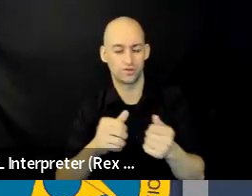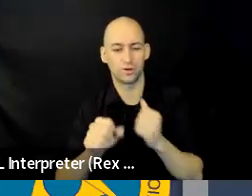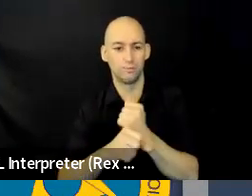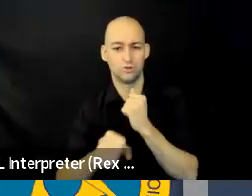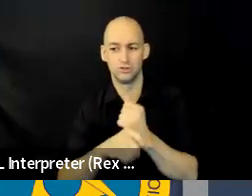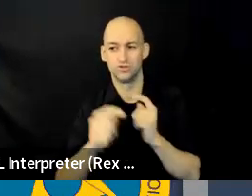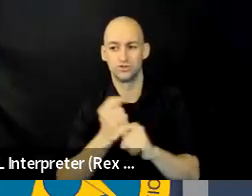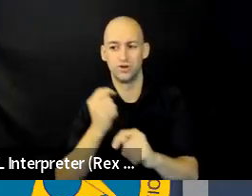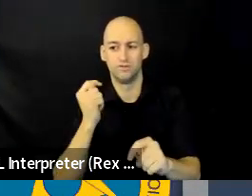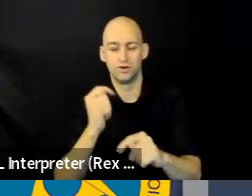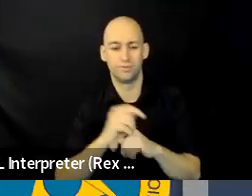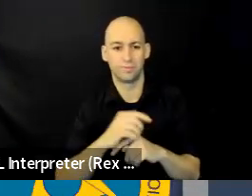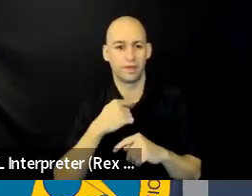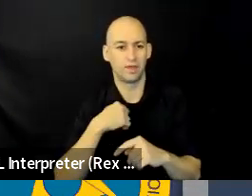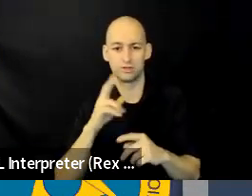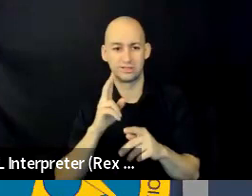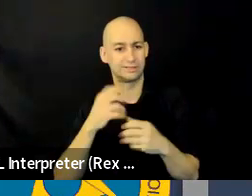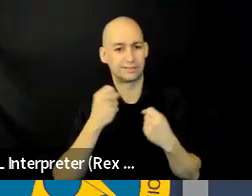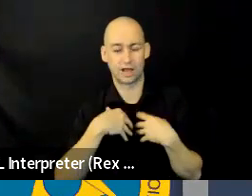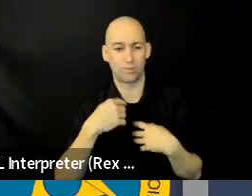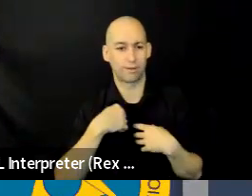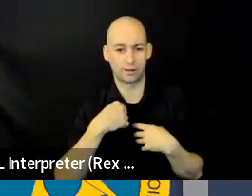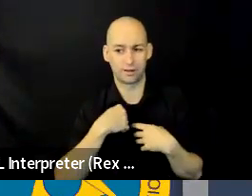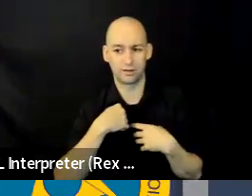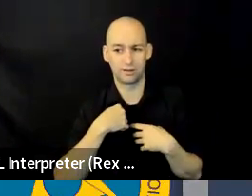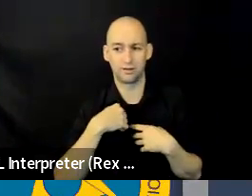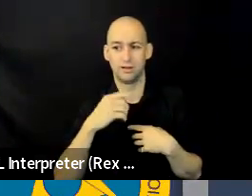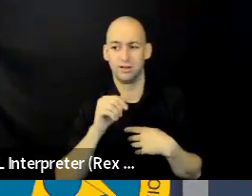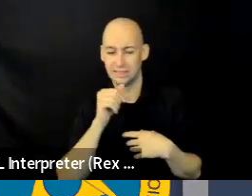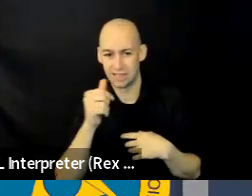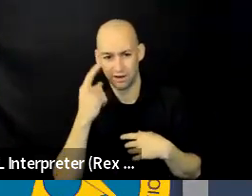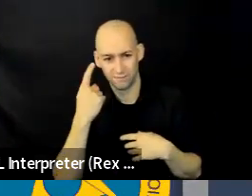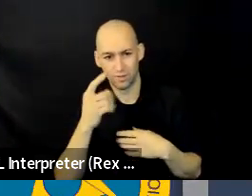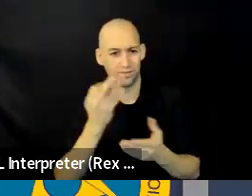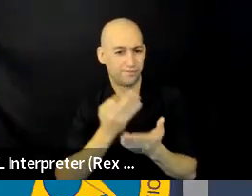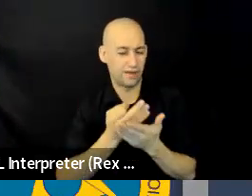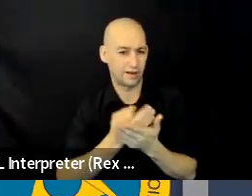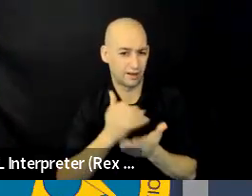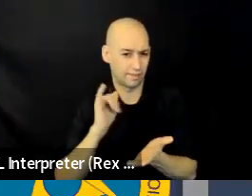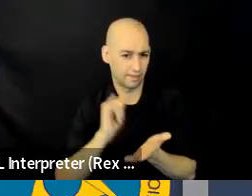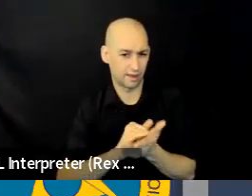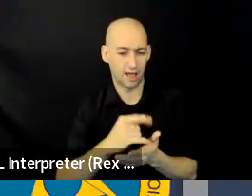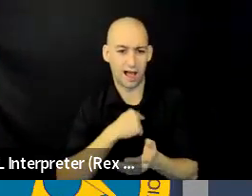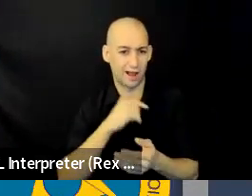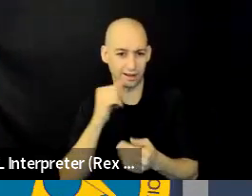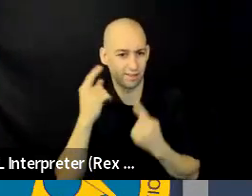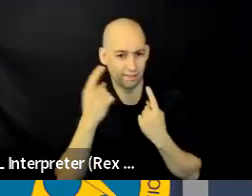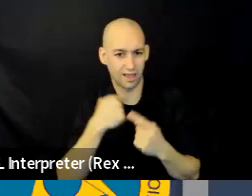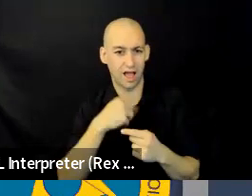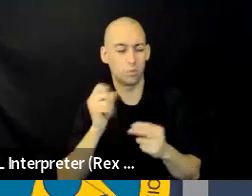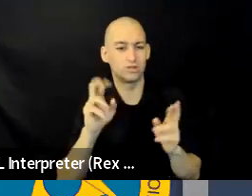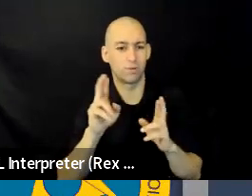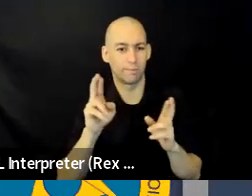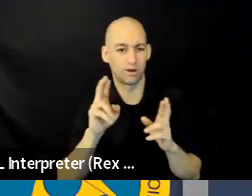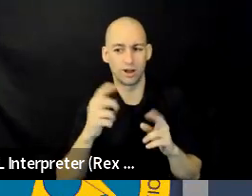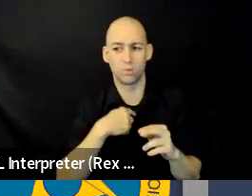on that. And it used to scare the hell out of me. And it wasn't for the fact that I didn't think I was prepared. It was